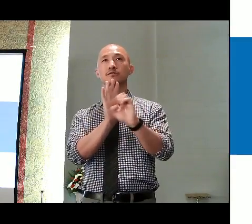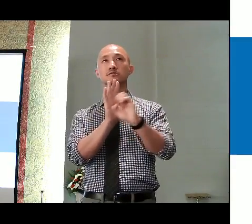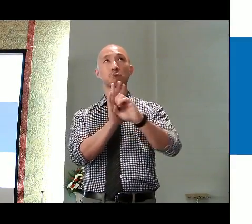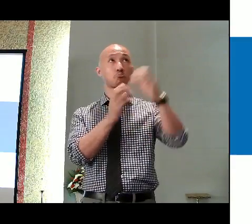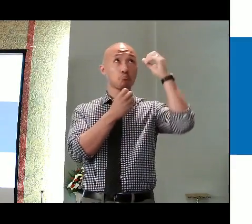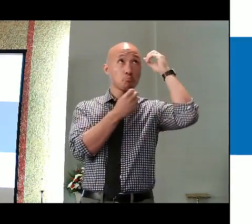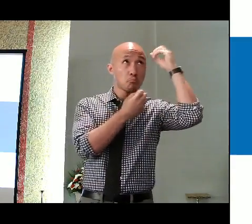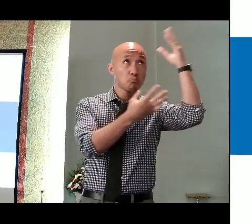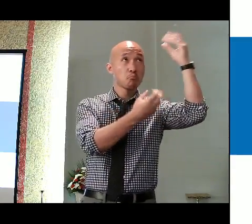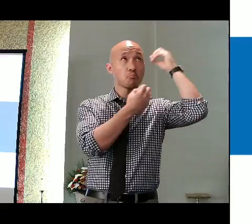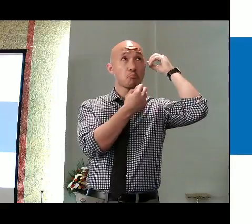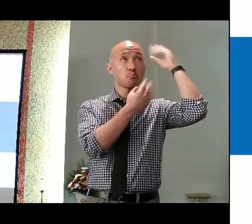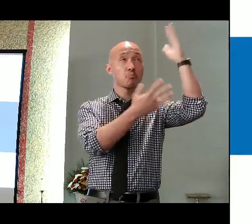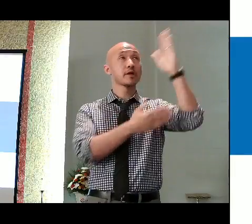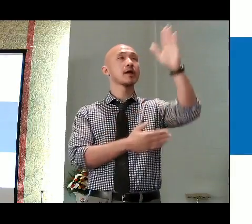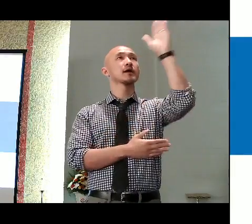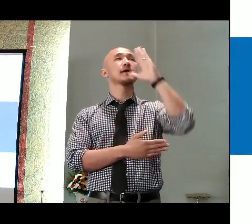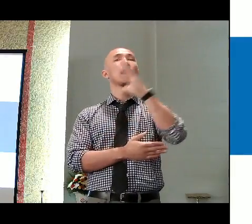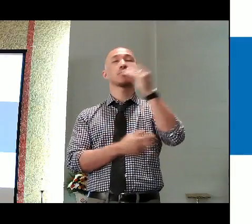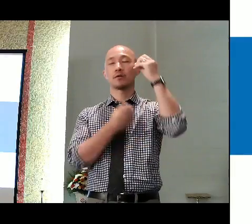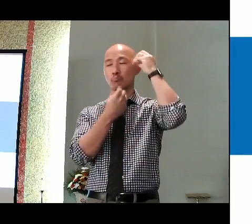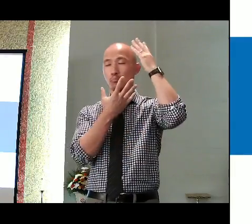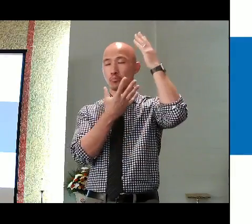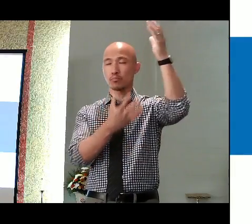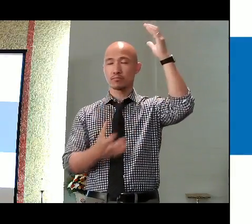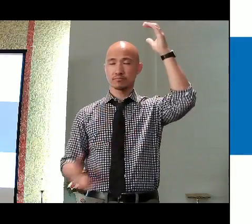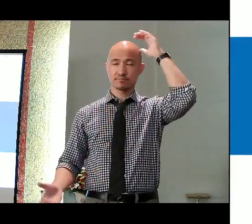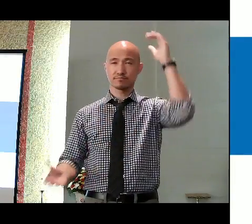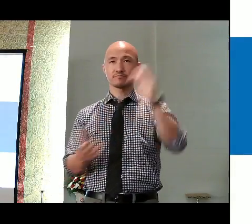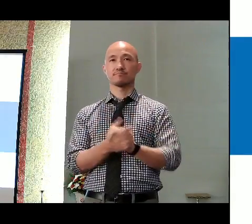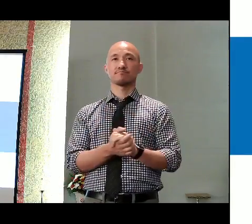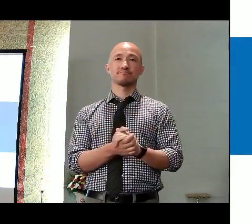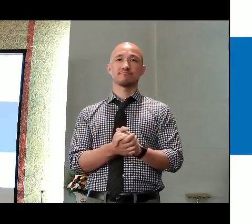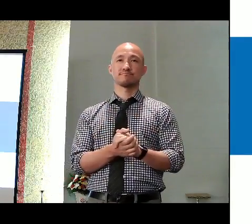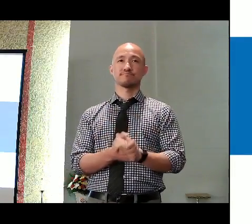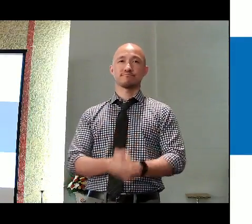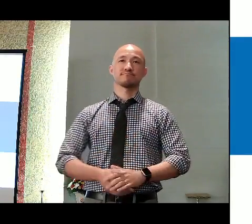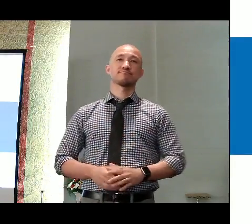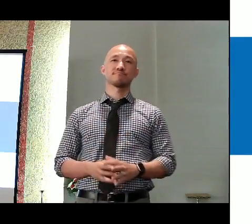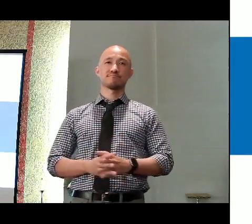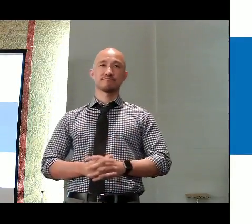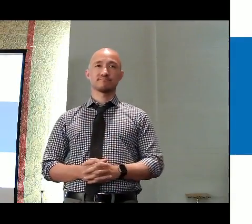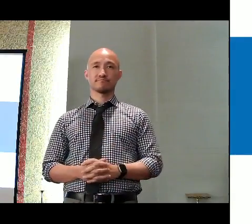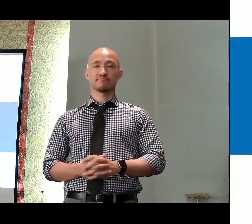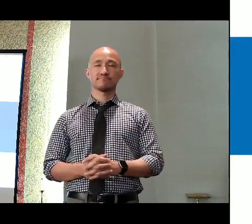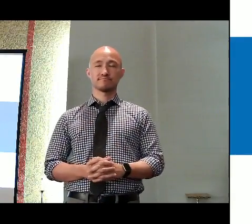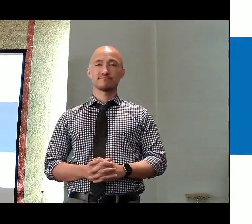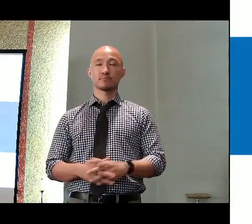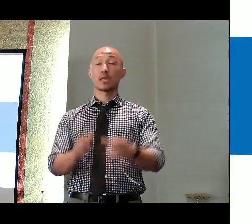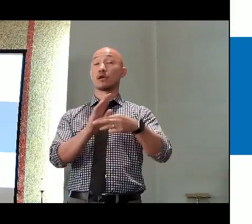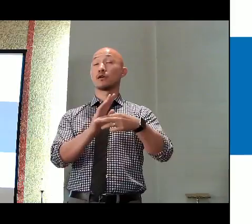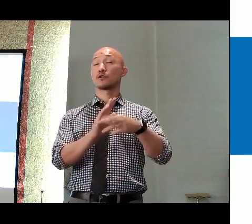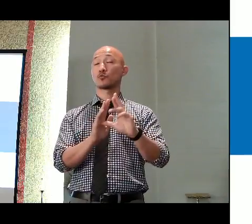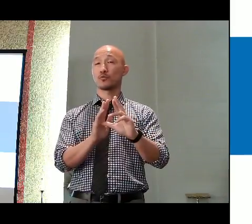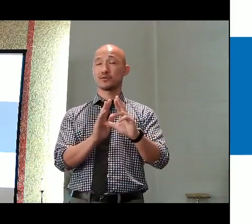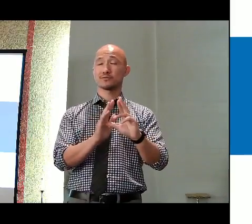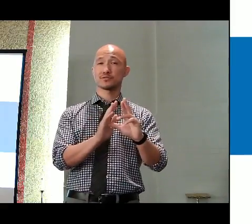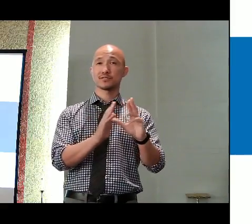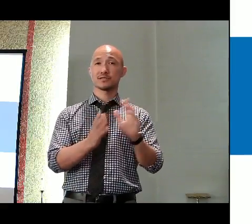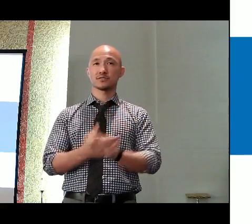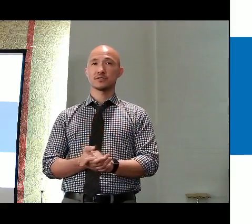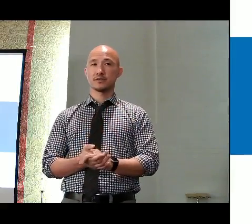Last week or a few weeks ago, we talked about understanding headship. And part of understanding that headship is understanding